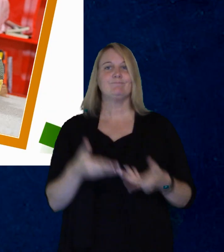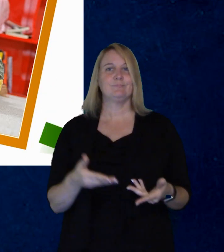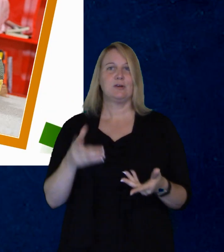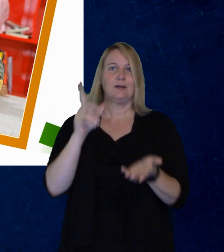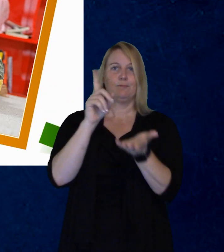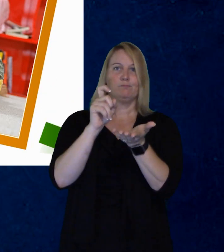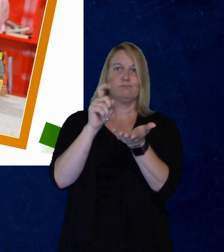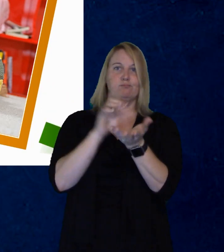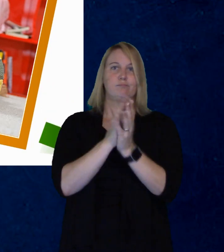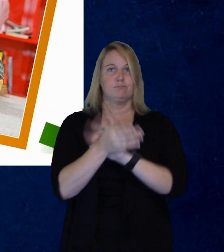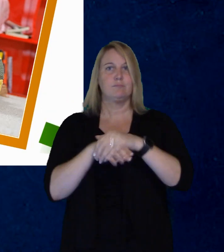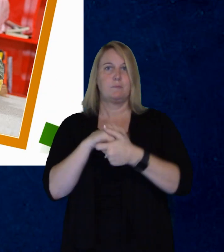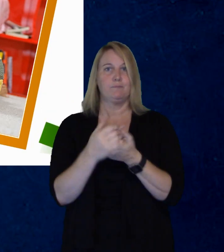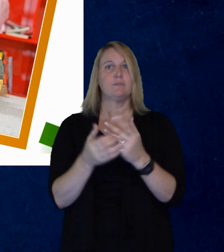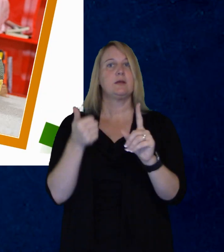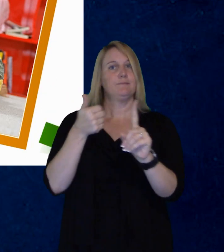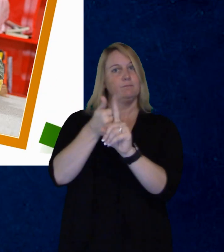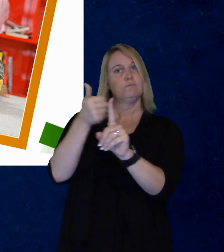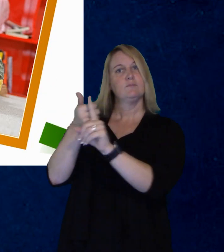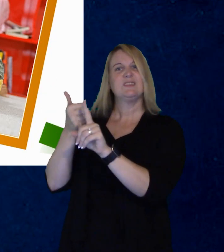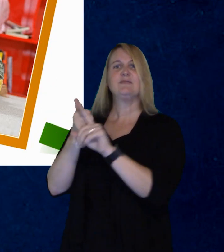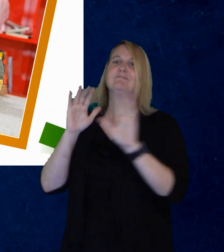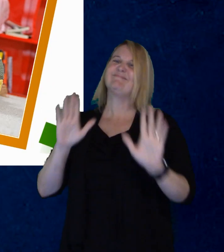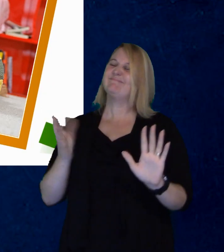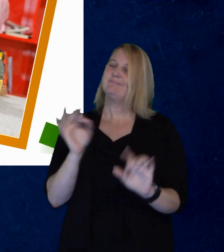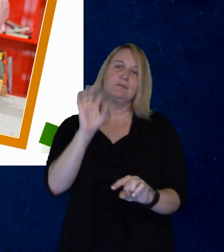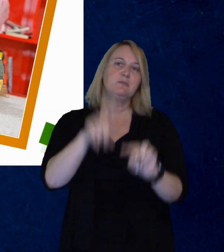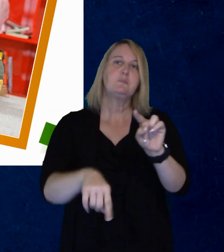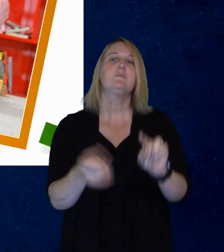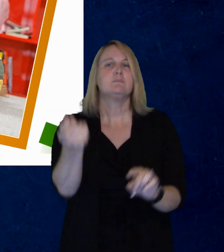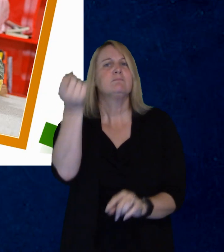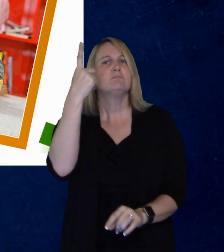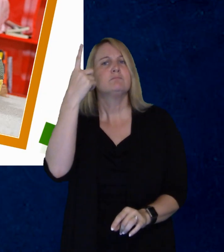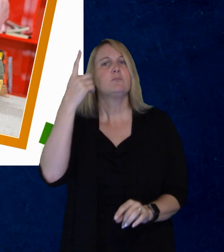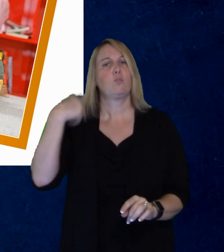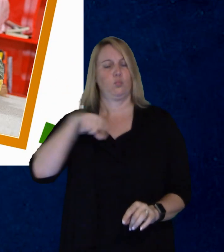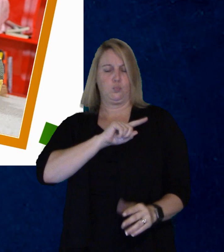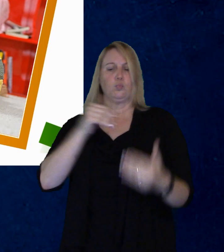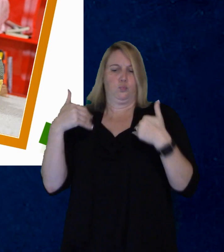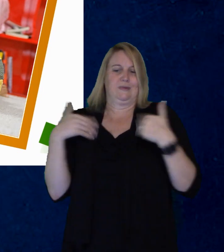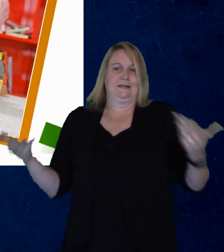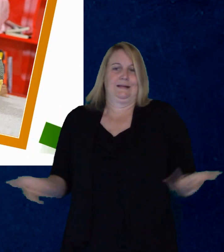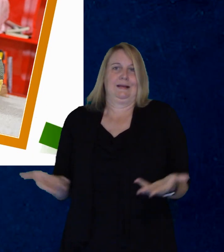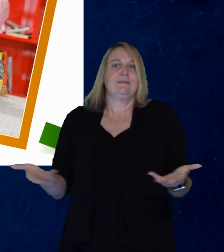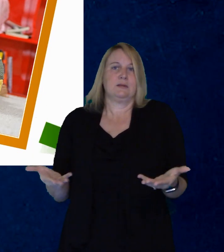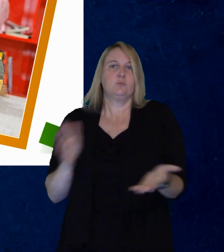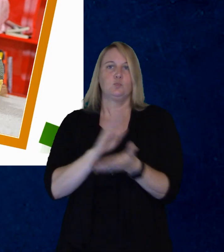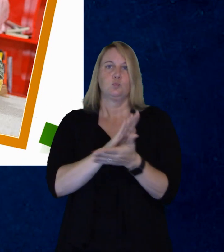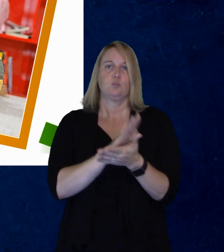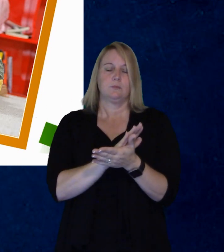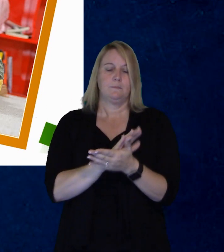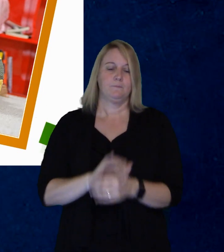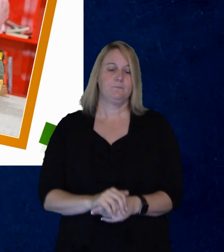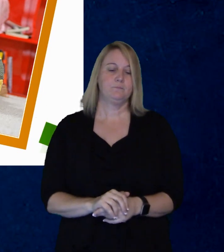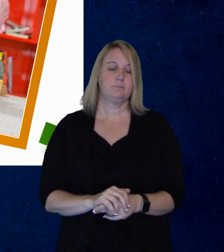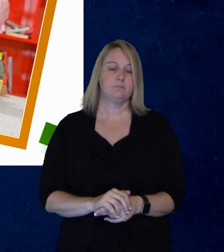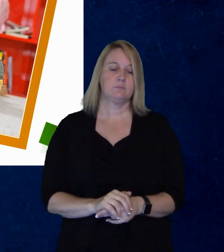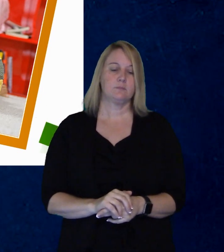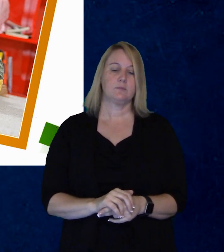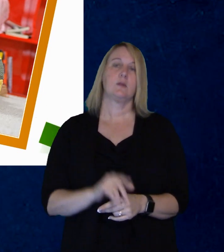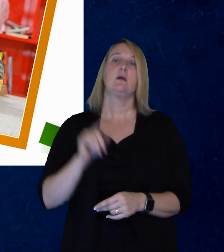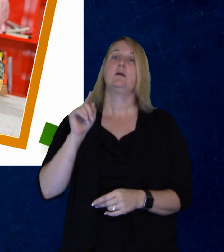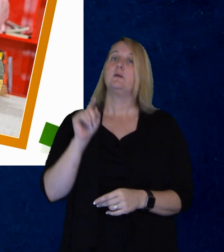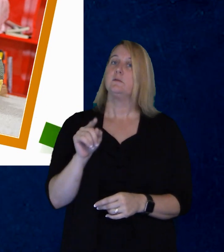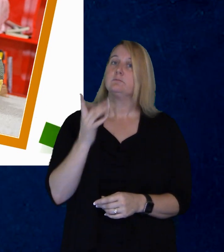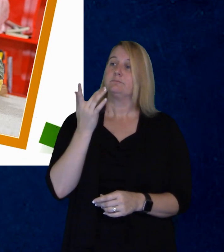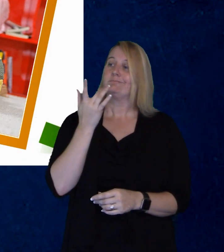throughout the building, which has been provided by the county to keep the kids' hands clean throughout the day. If you can, we would love for you to bring your